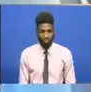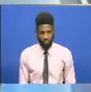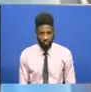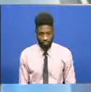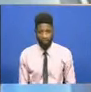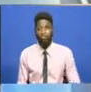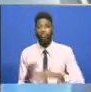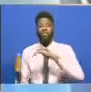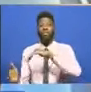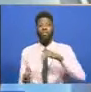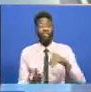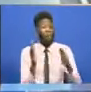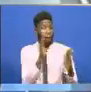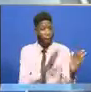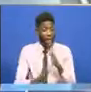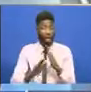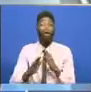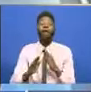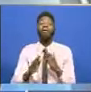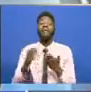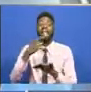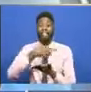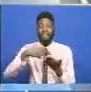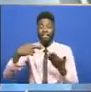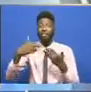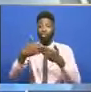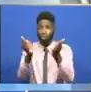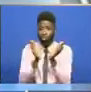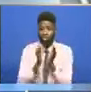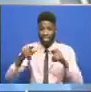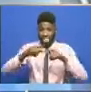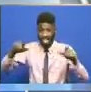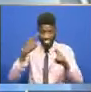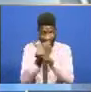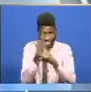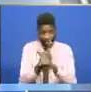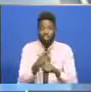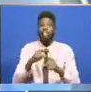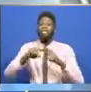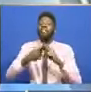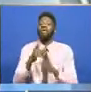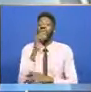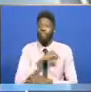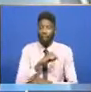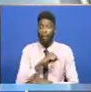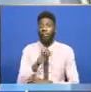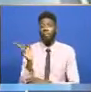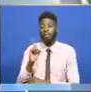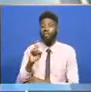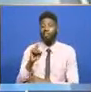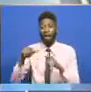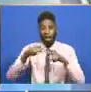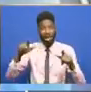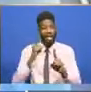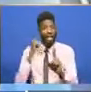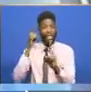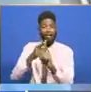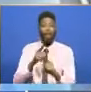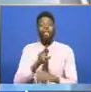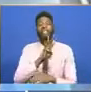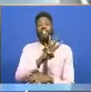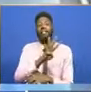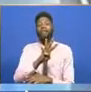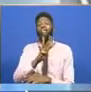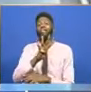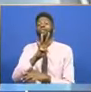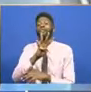Elsewhere, plans to register community land parcels are on course, with the Ministry of Lands targeting 347 group ranches across the country